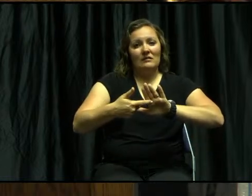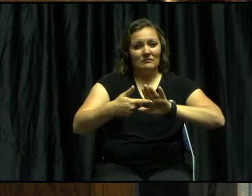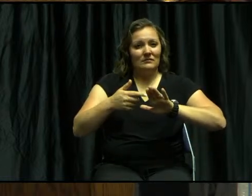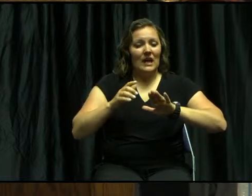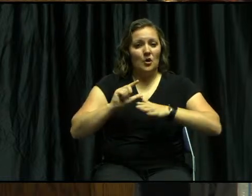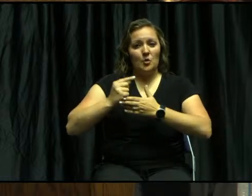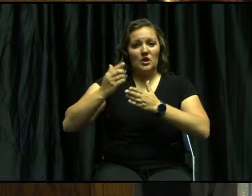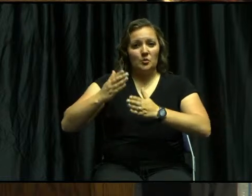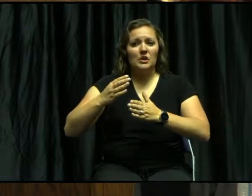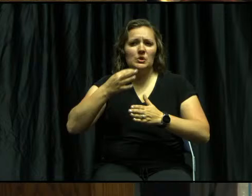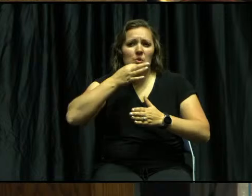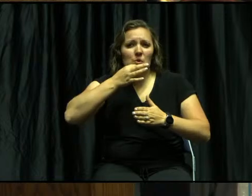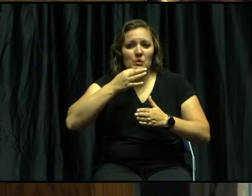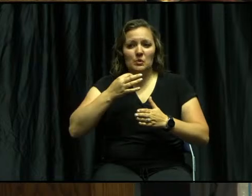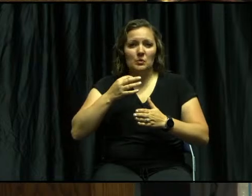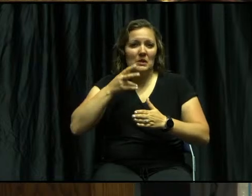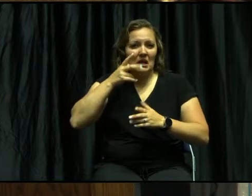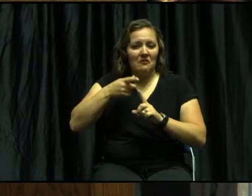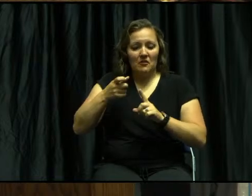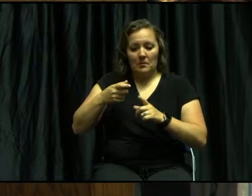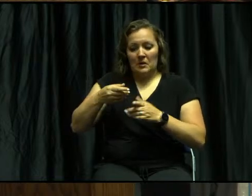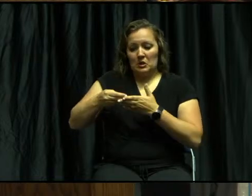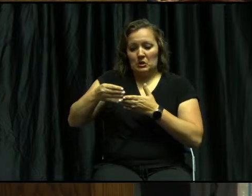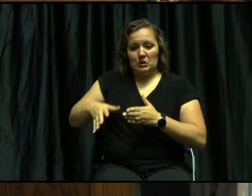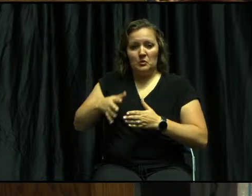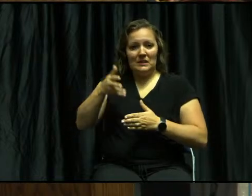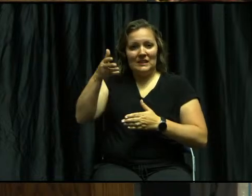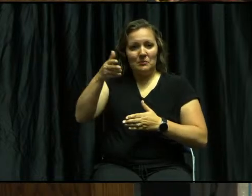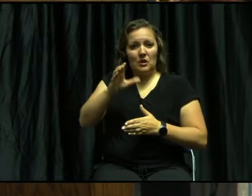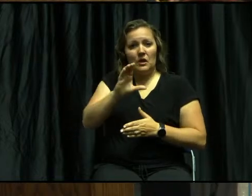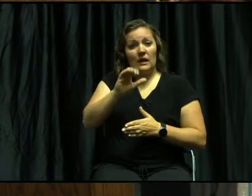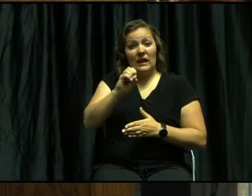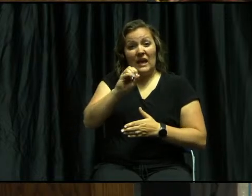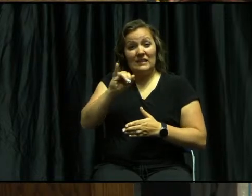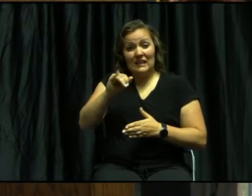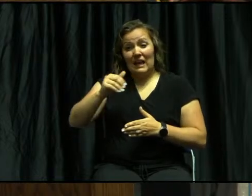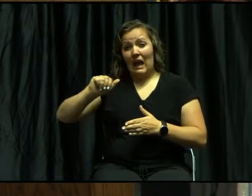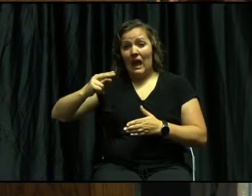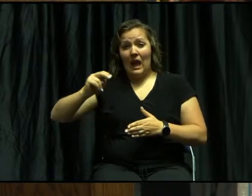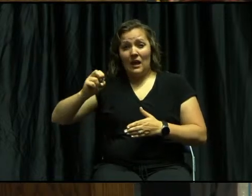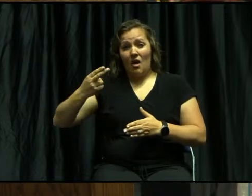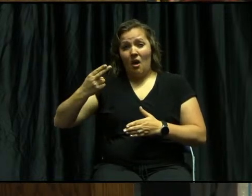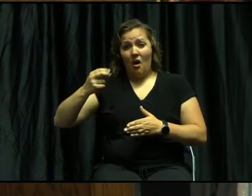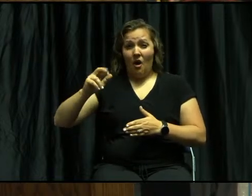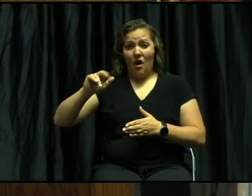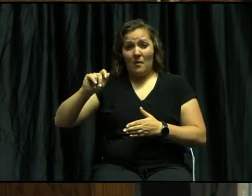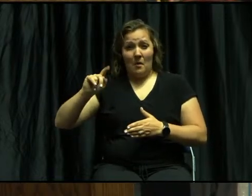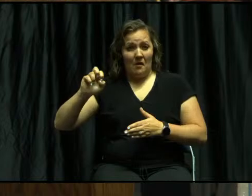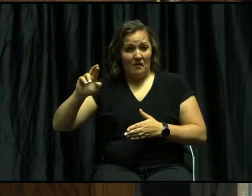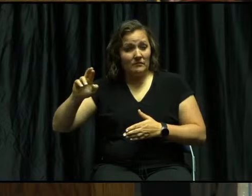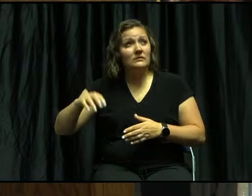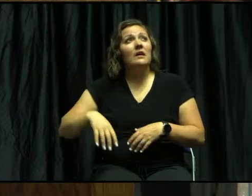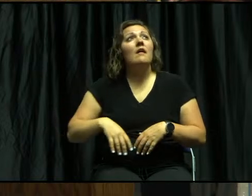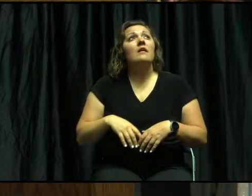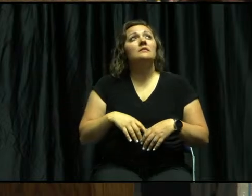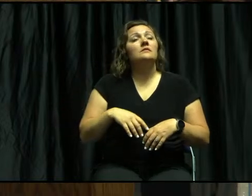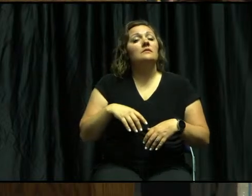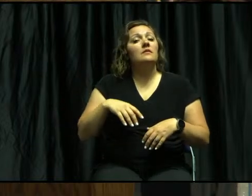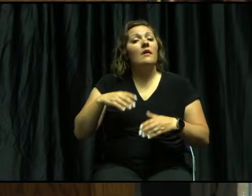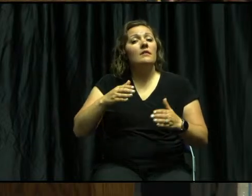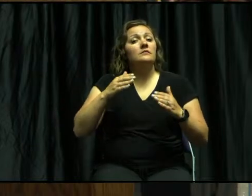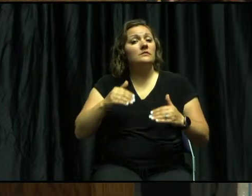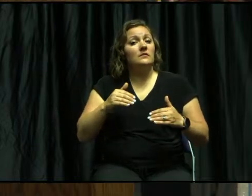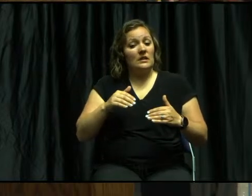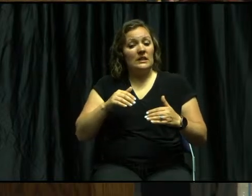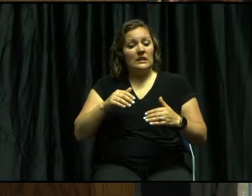chance to hear from this year's student speaker, Cassie Ann Harbarth. Following Cassie's remarks, Nolan Karras, Chair of the